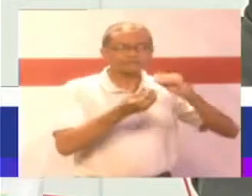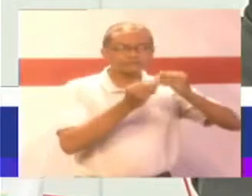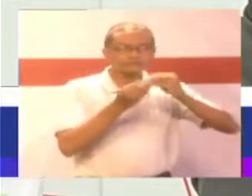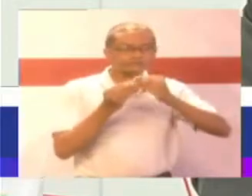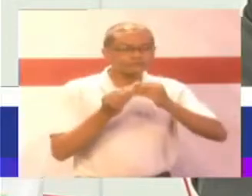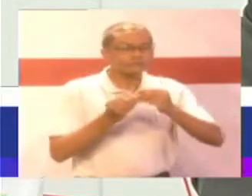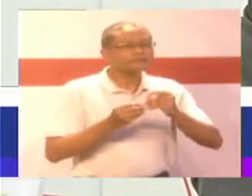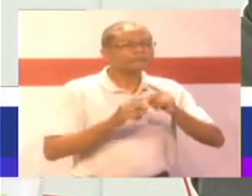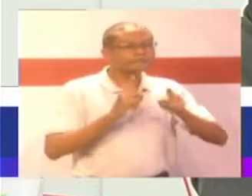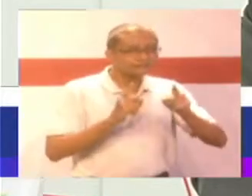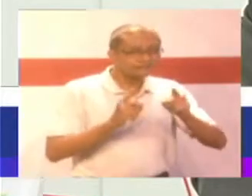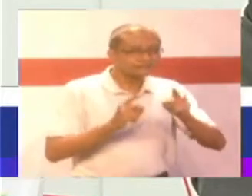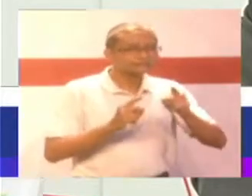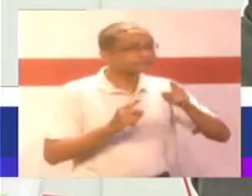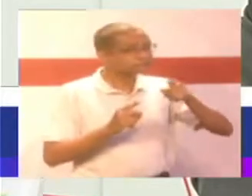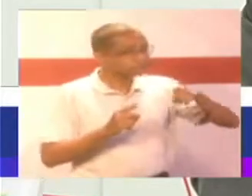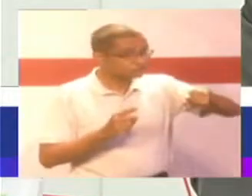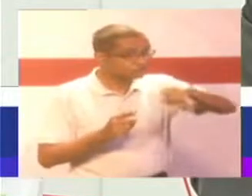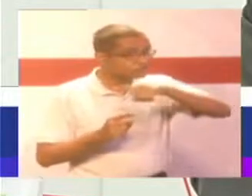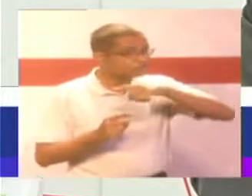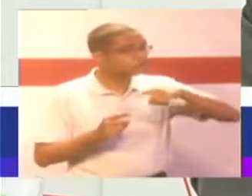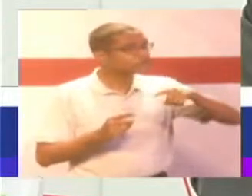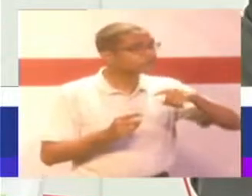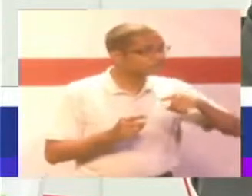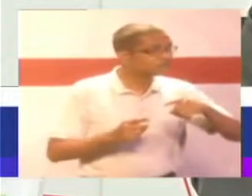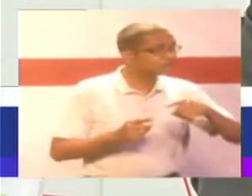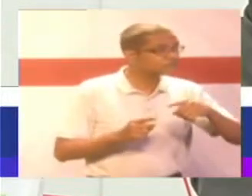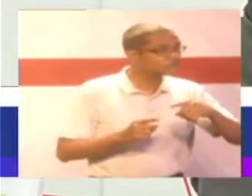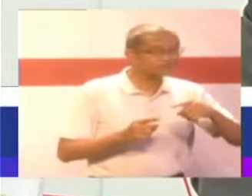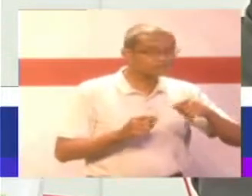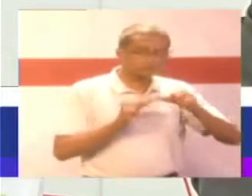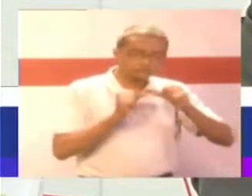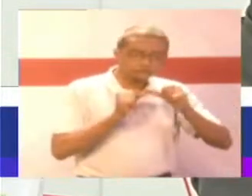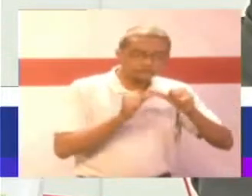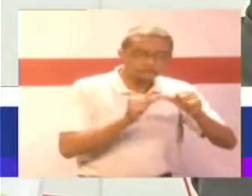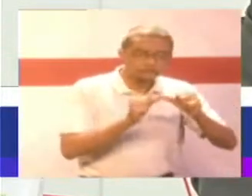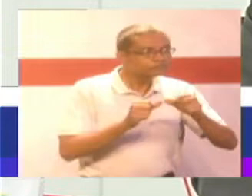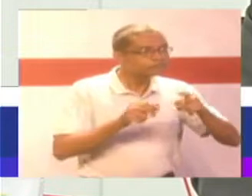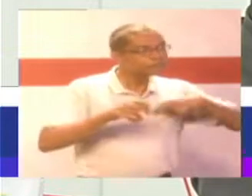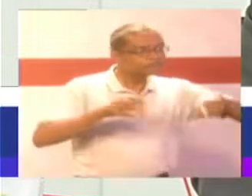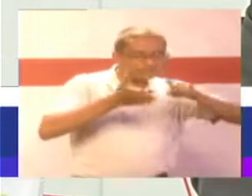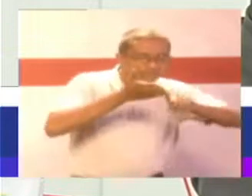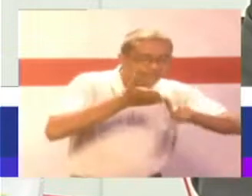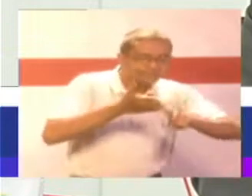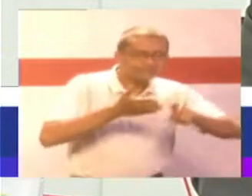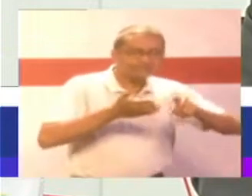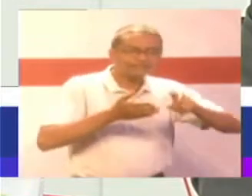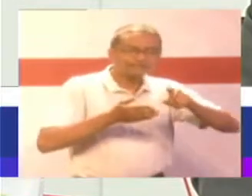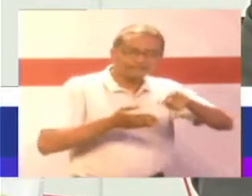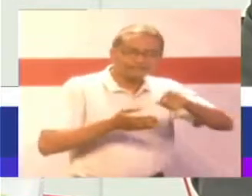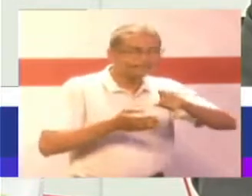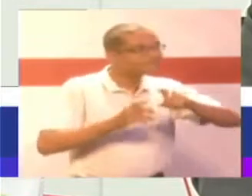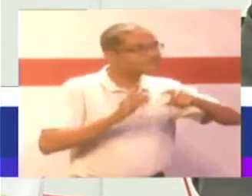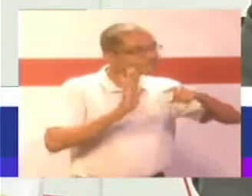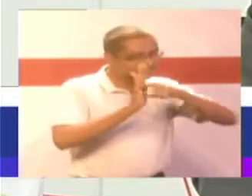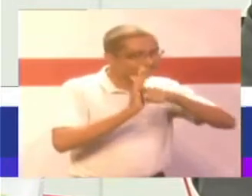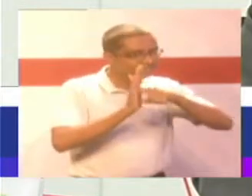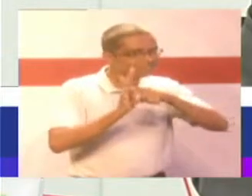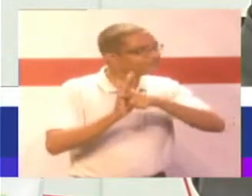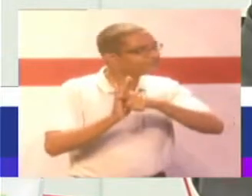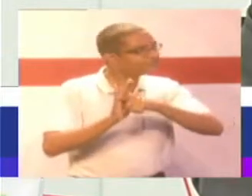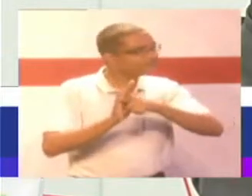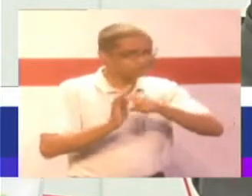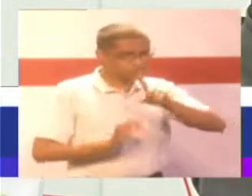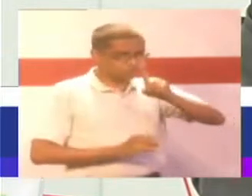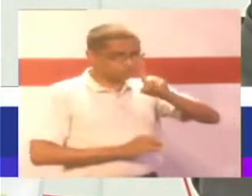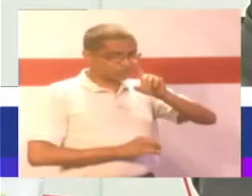those cases have now moved beyond the point where they continue to test negative. So that of the 102, while I will have to endeavor